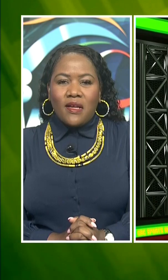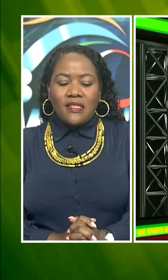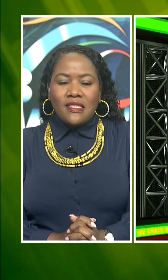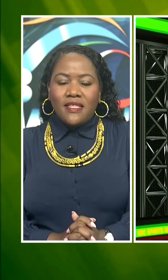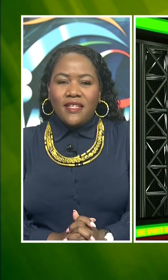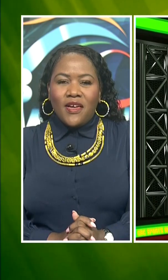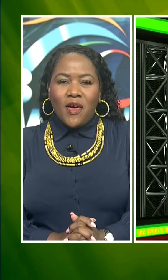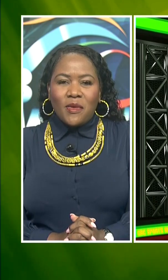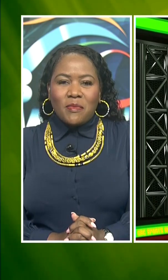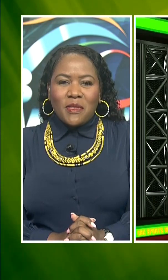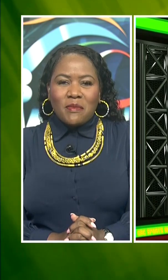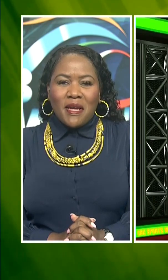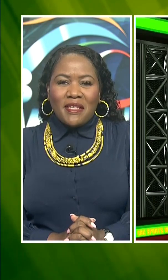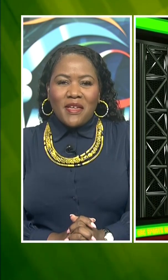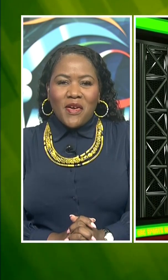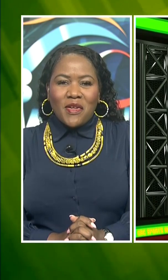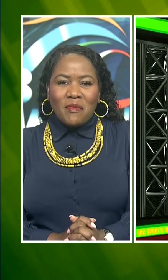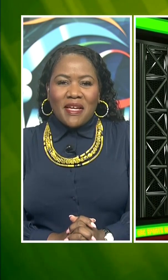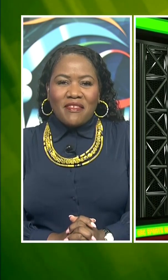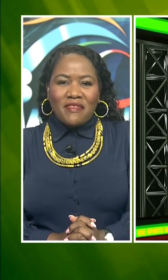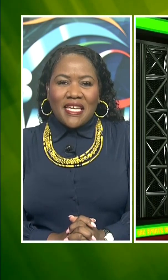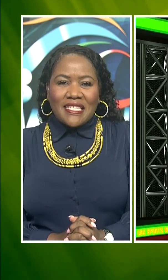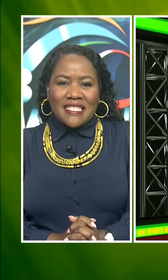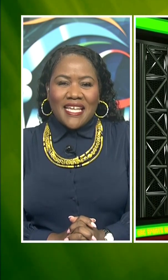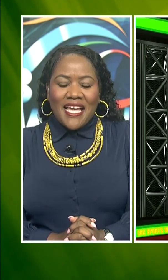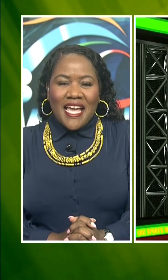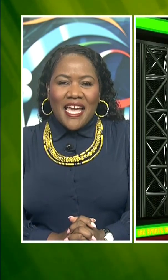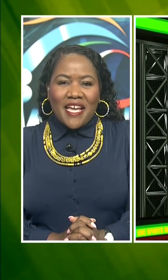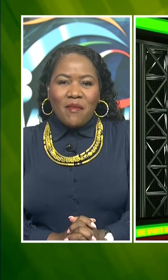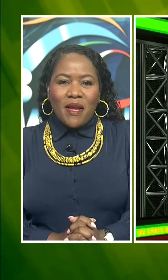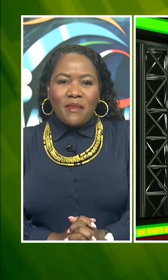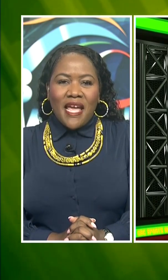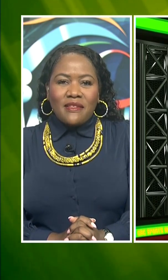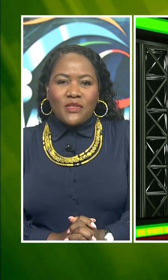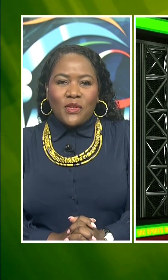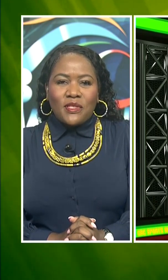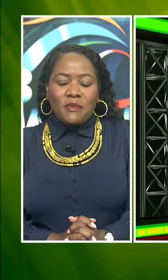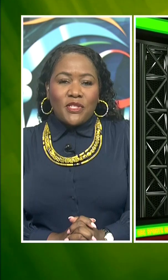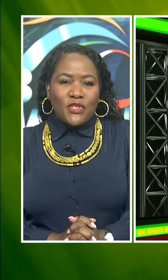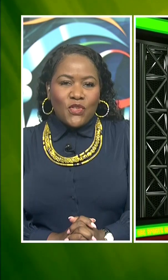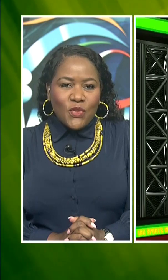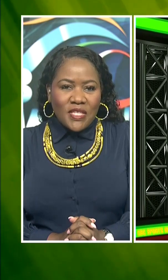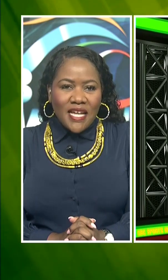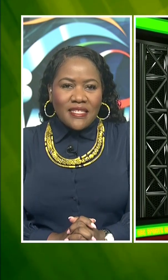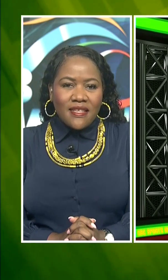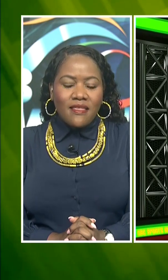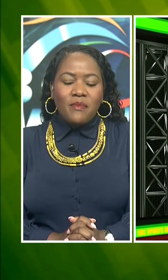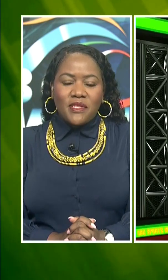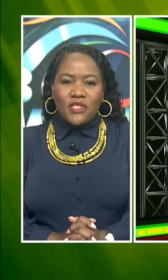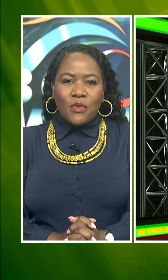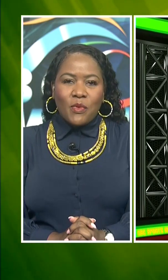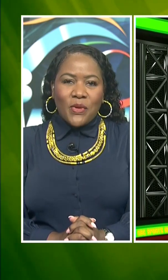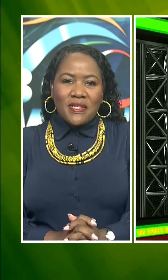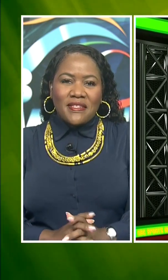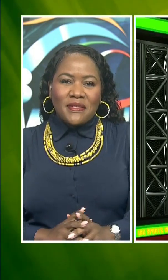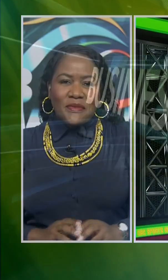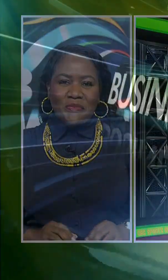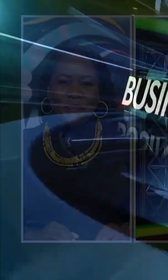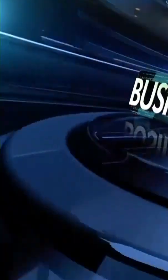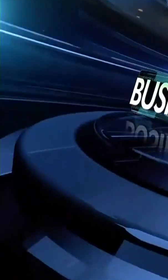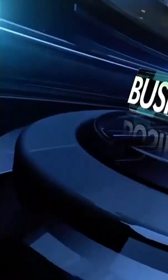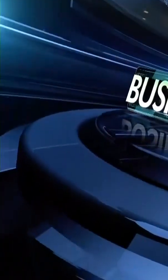little ones always put a smile on my face. Hey, coming up next on CBC's Newsnight, the Business